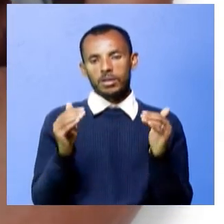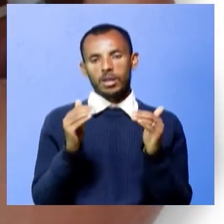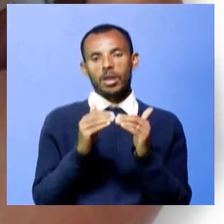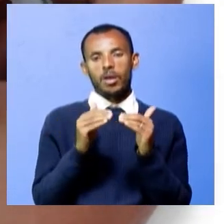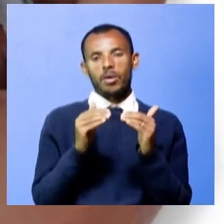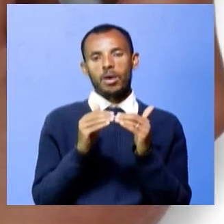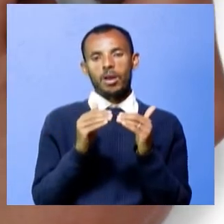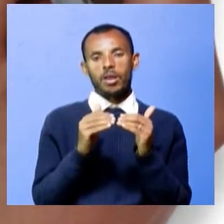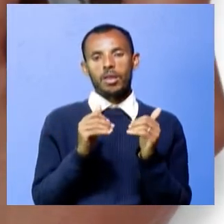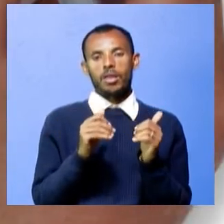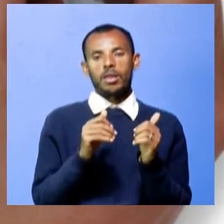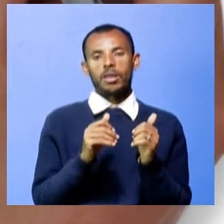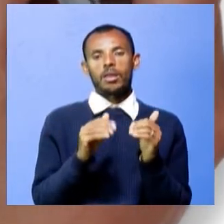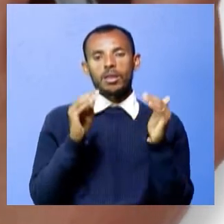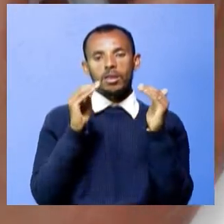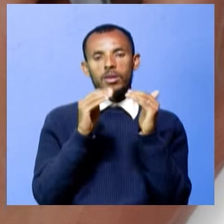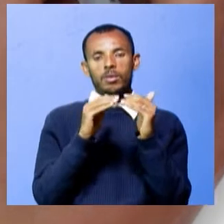equally